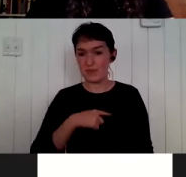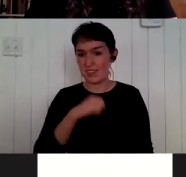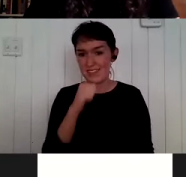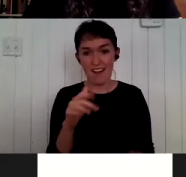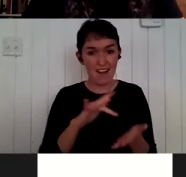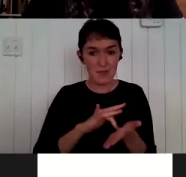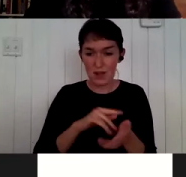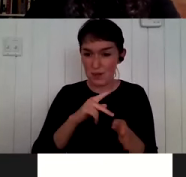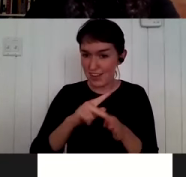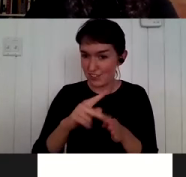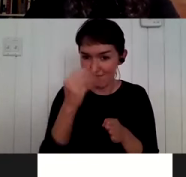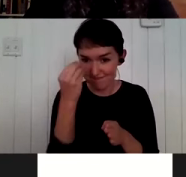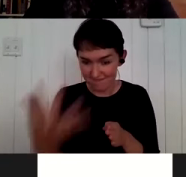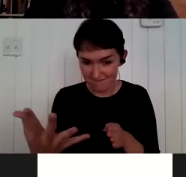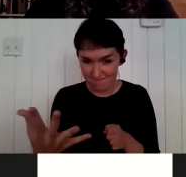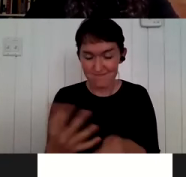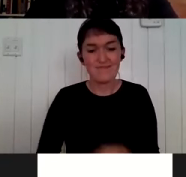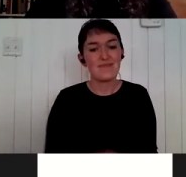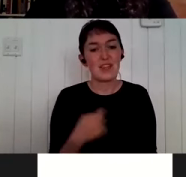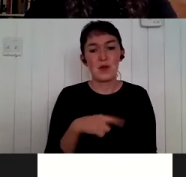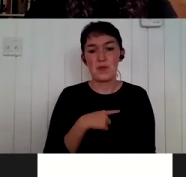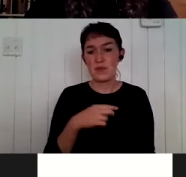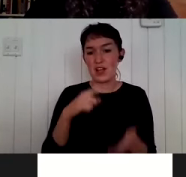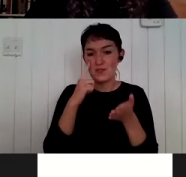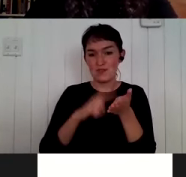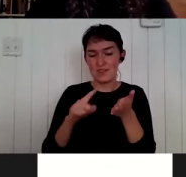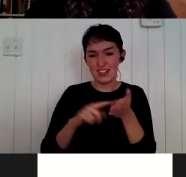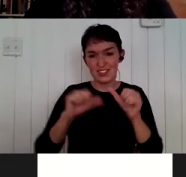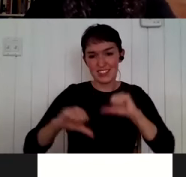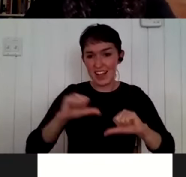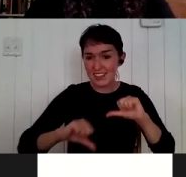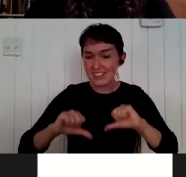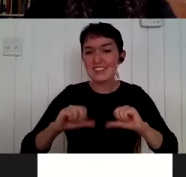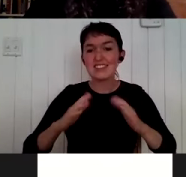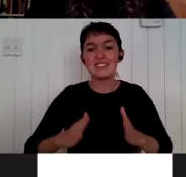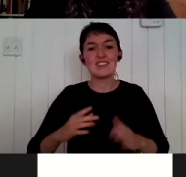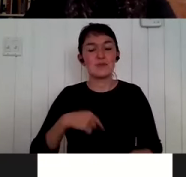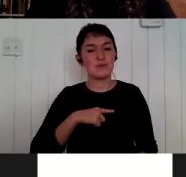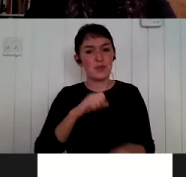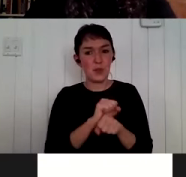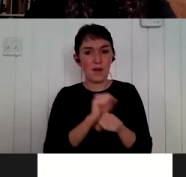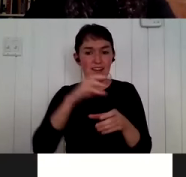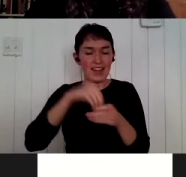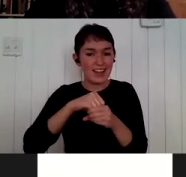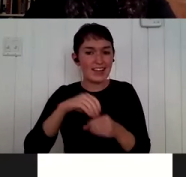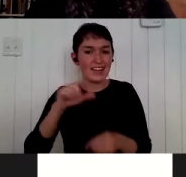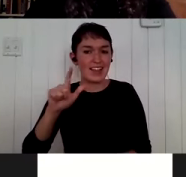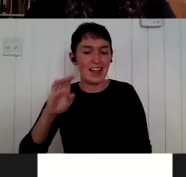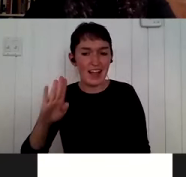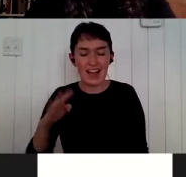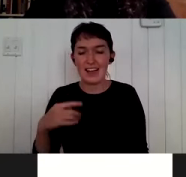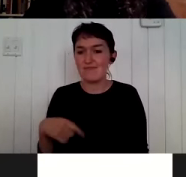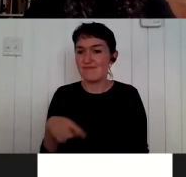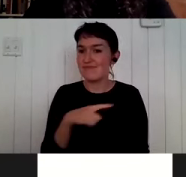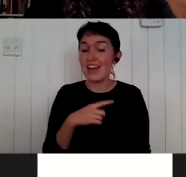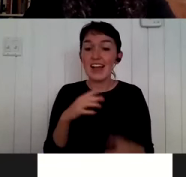professionals. We are research scientists that work in a lab, right? So we're really excited for questions. But if you